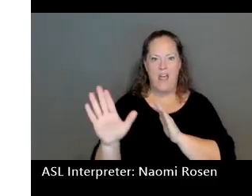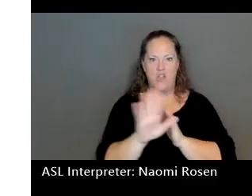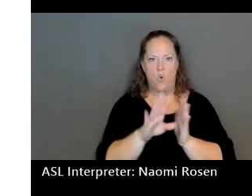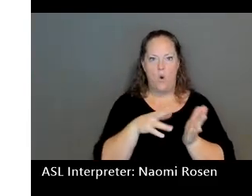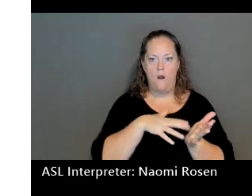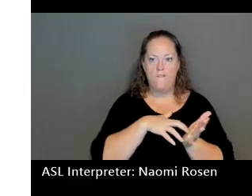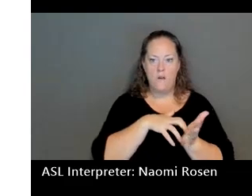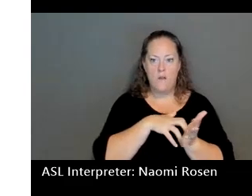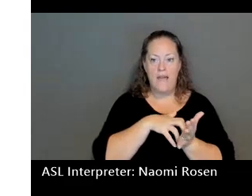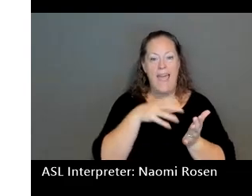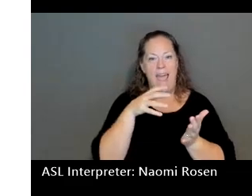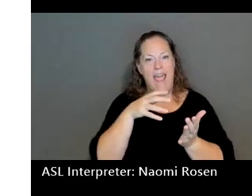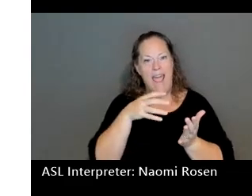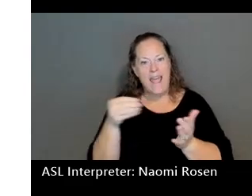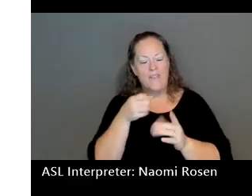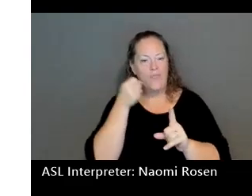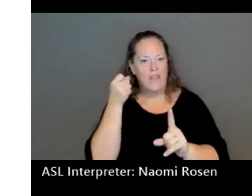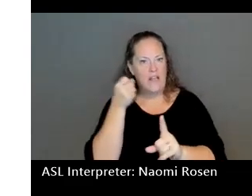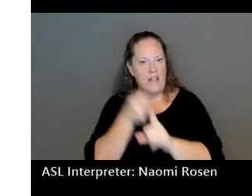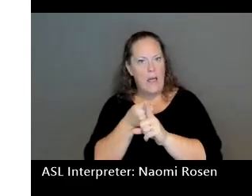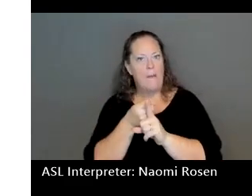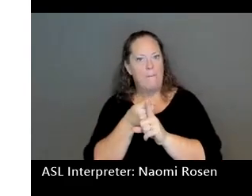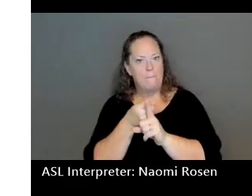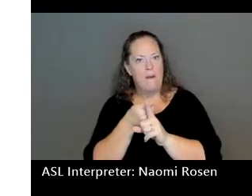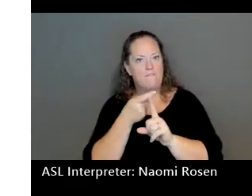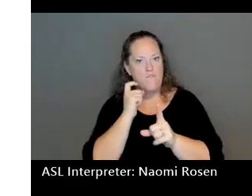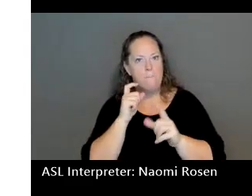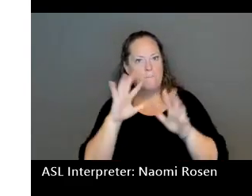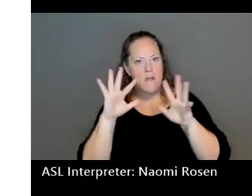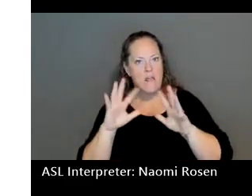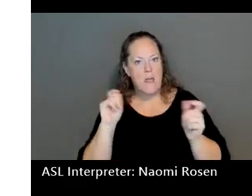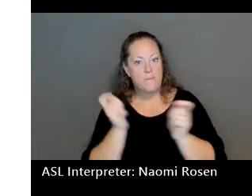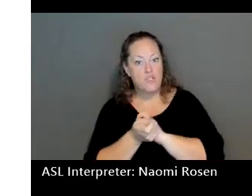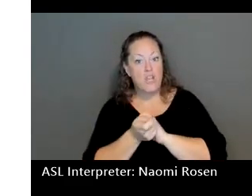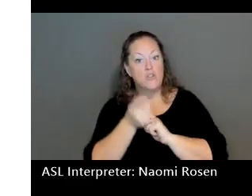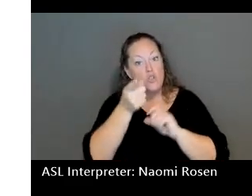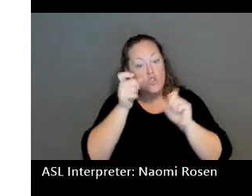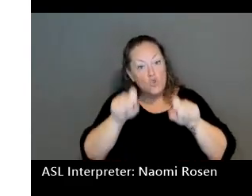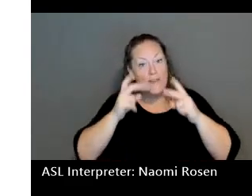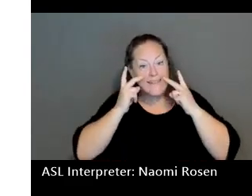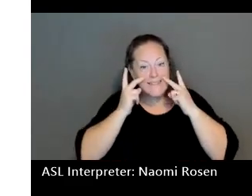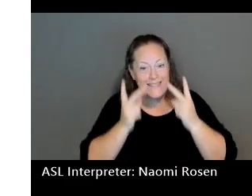impacts of climate change on their projects. And you can see that the